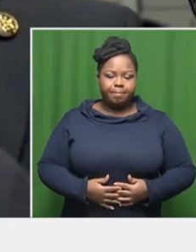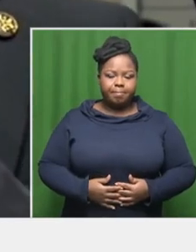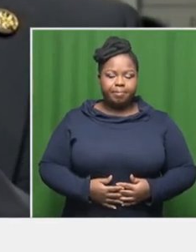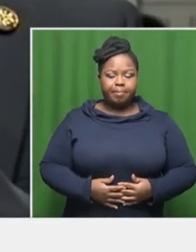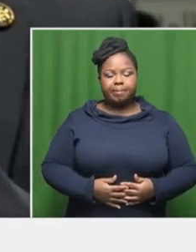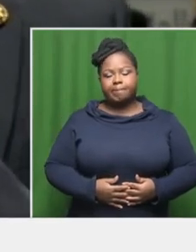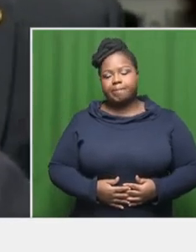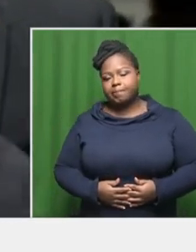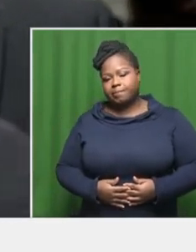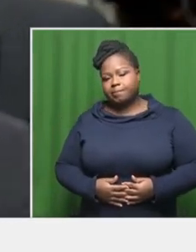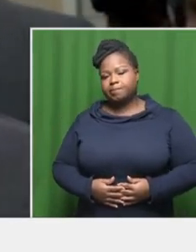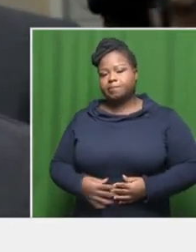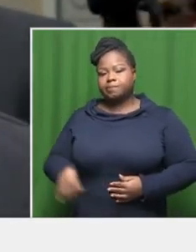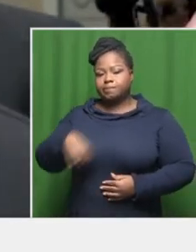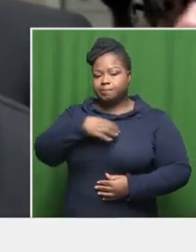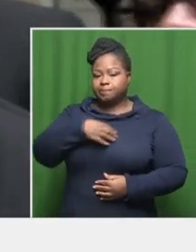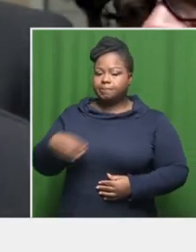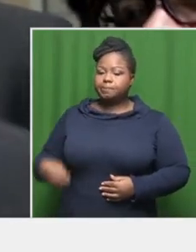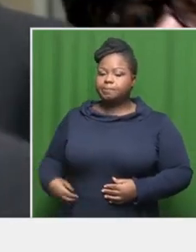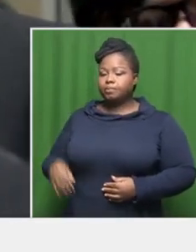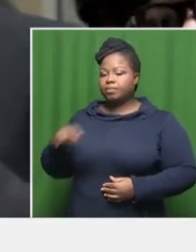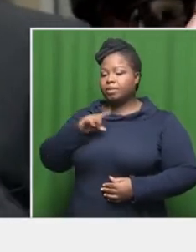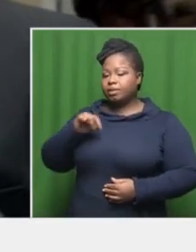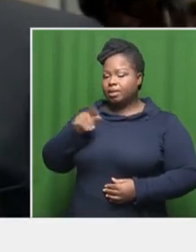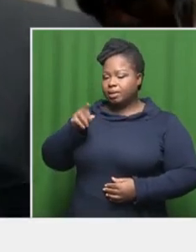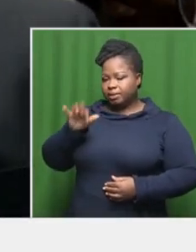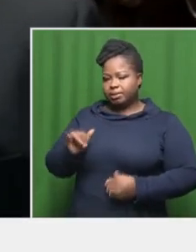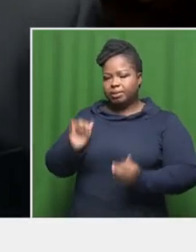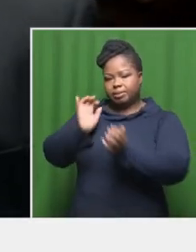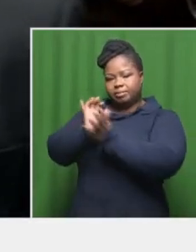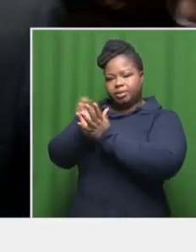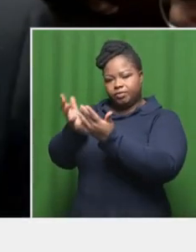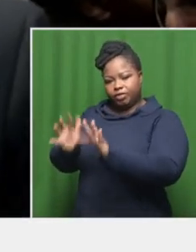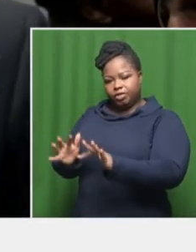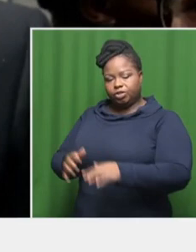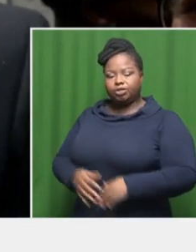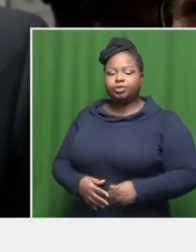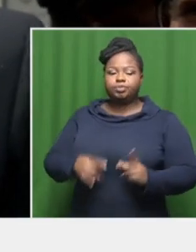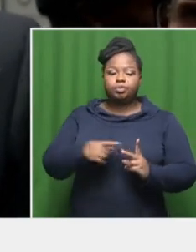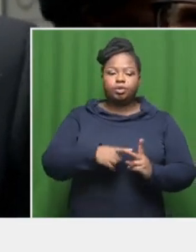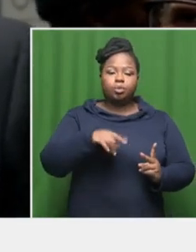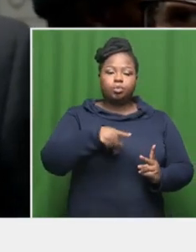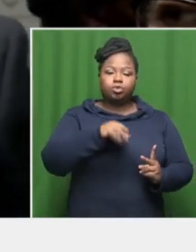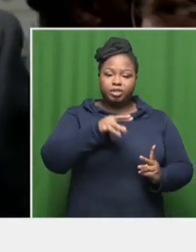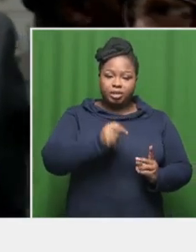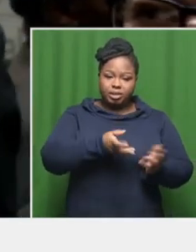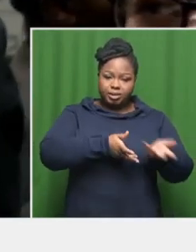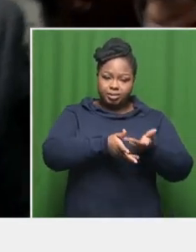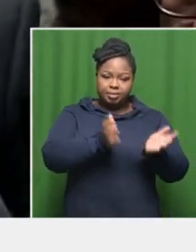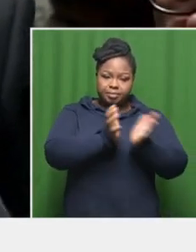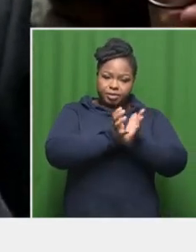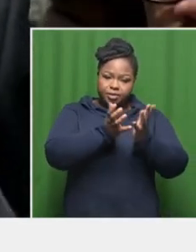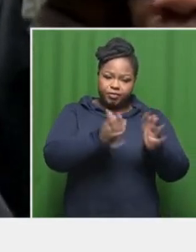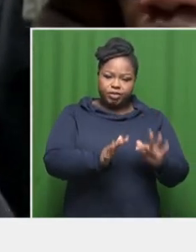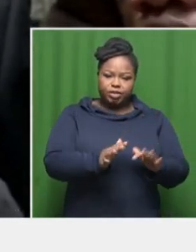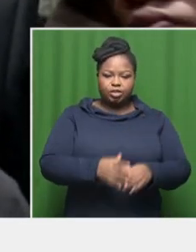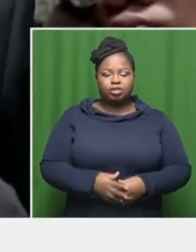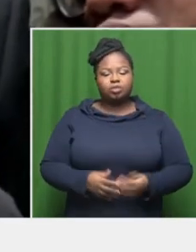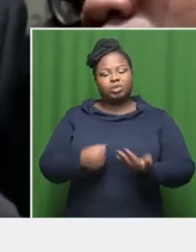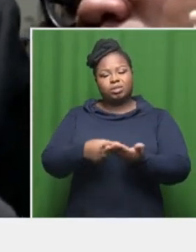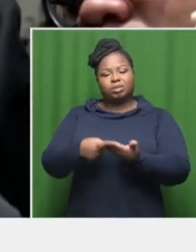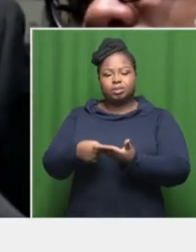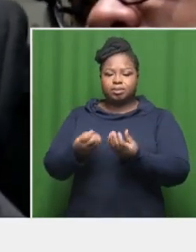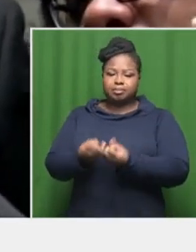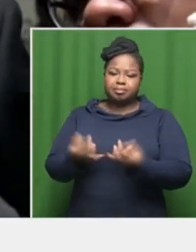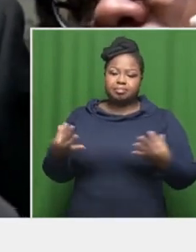I met with President Zelensky, and I also met with President Putin, and we spoke about all manner of